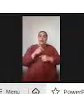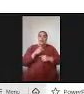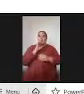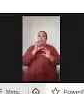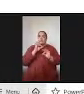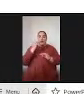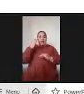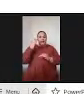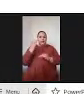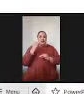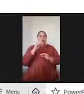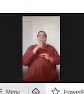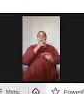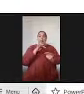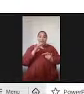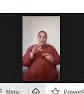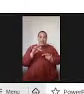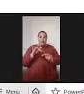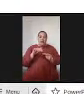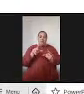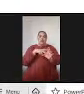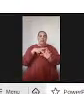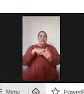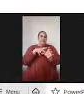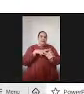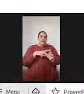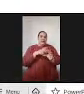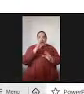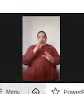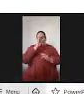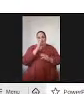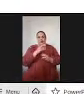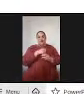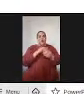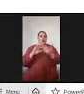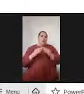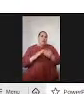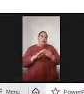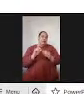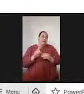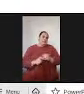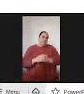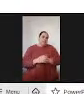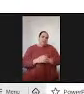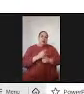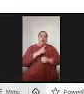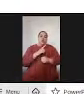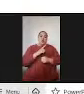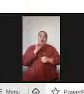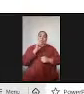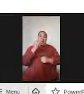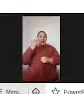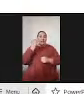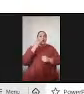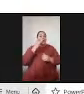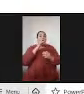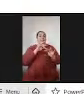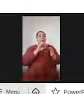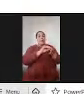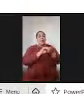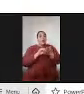of taking public participation directly to communities. Because the idea of bringing people